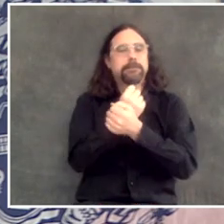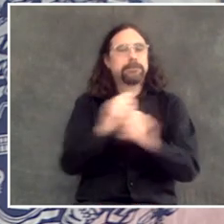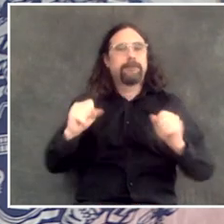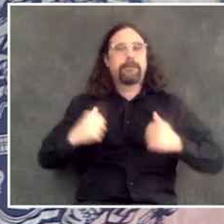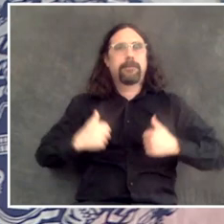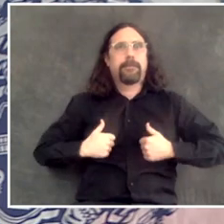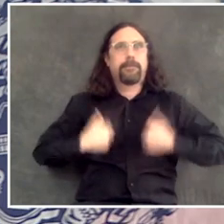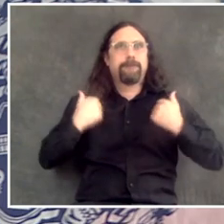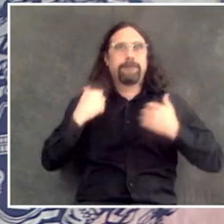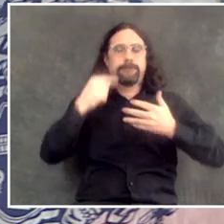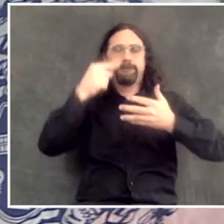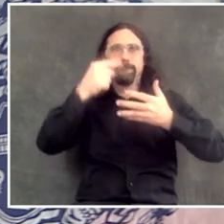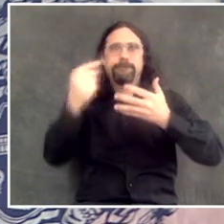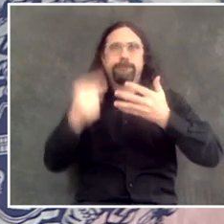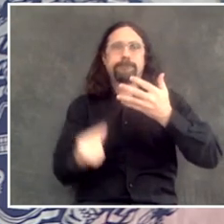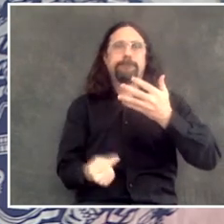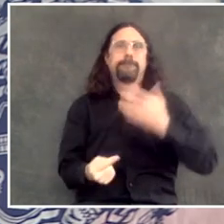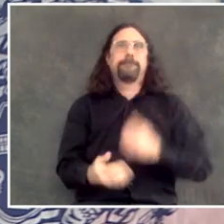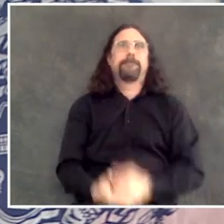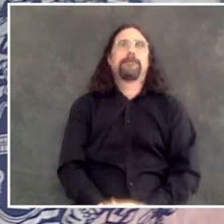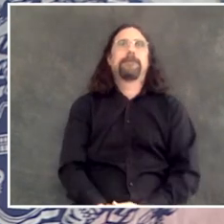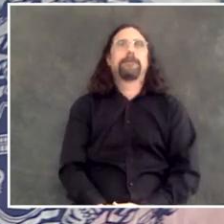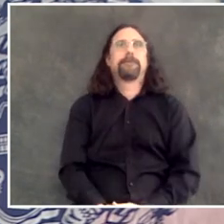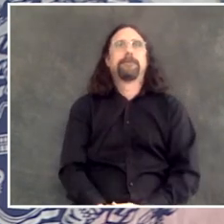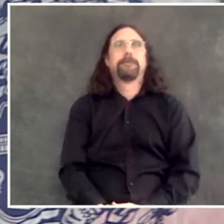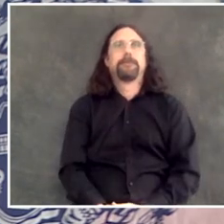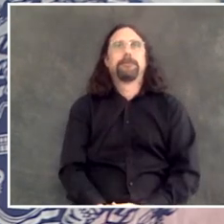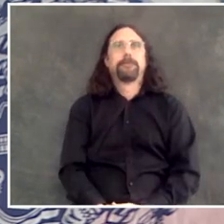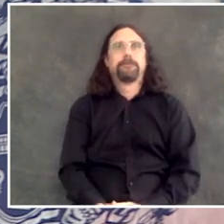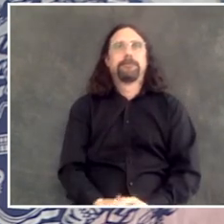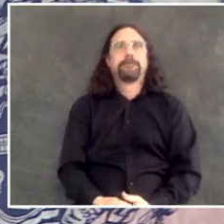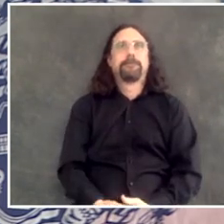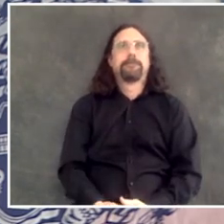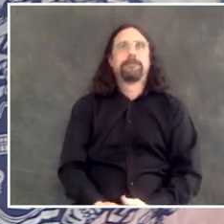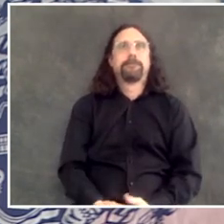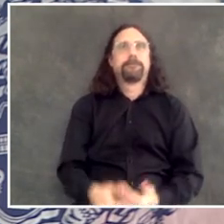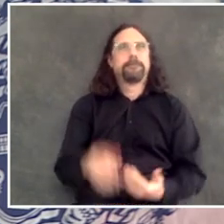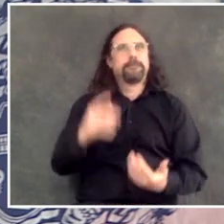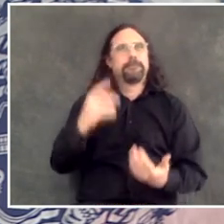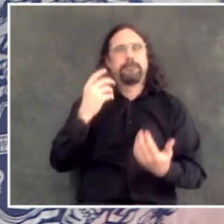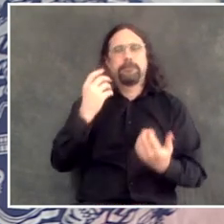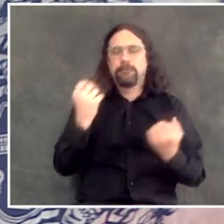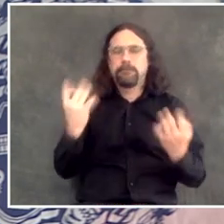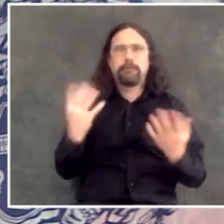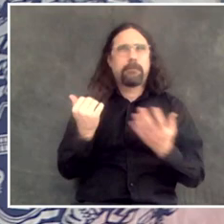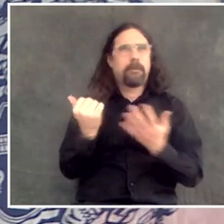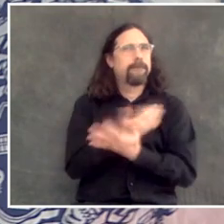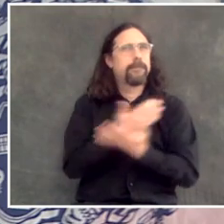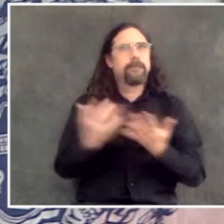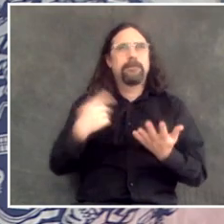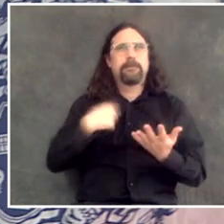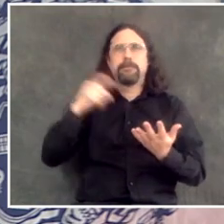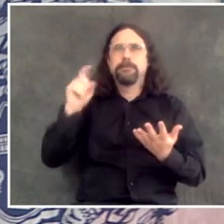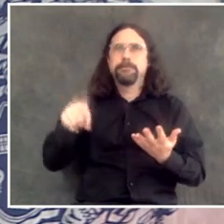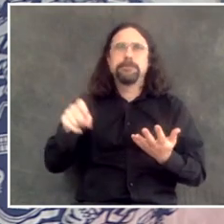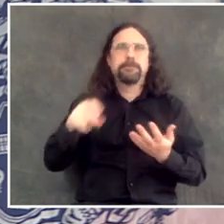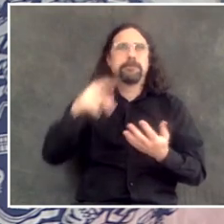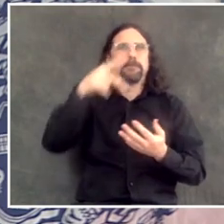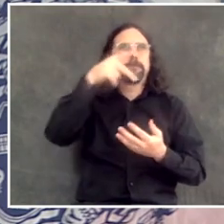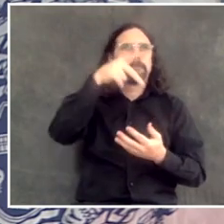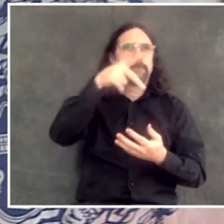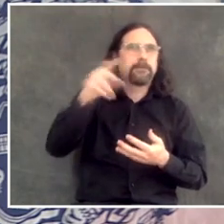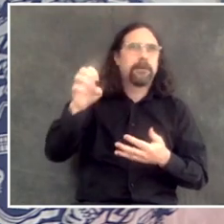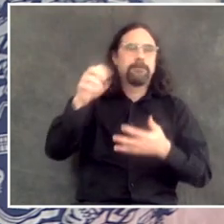equipment, the PPEs, all the things that we need to get through this fight. We need more than